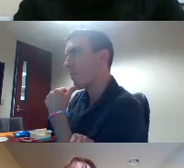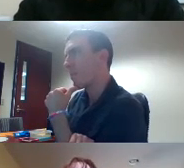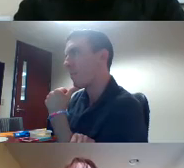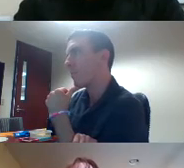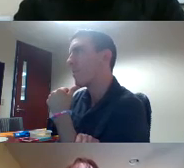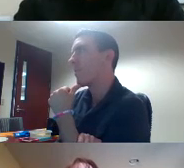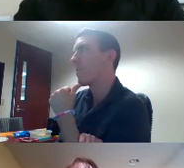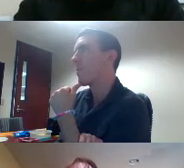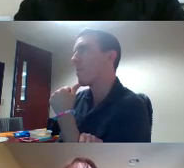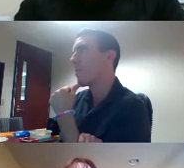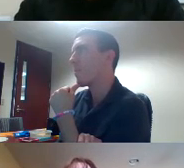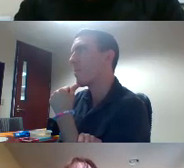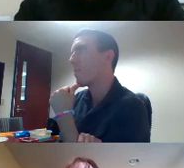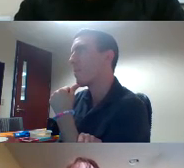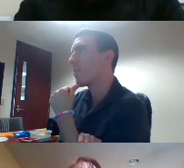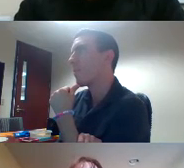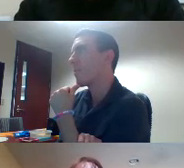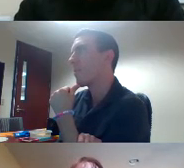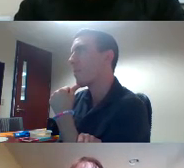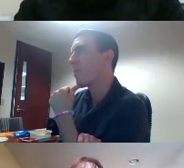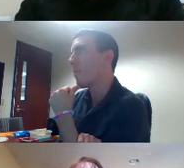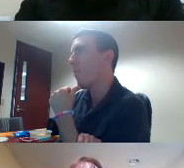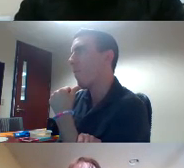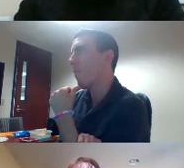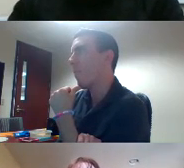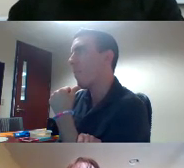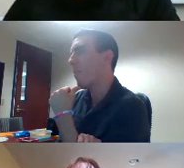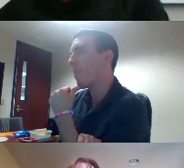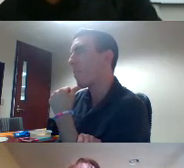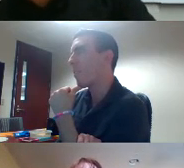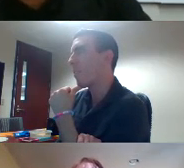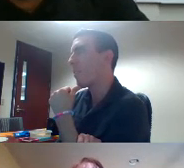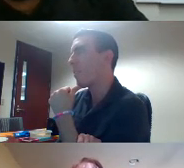some people in that culture, is that diversity is like